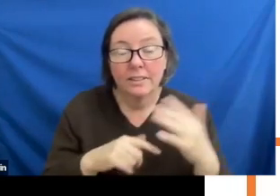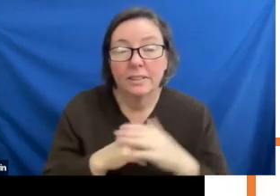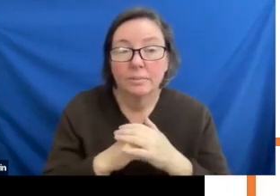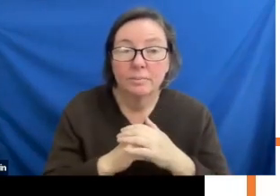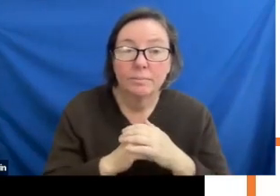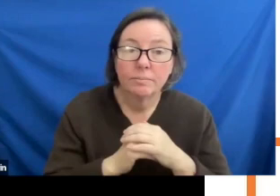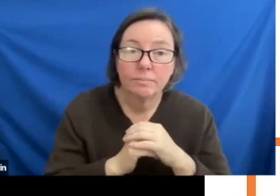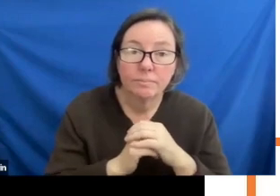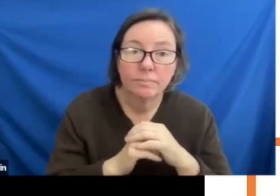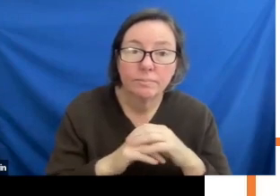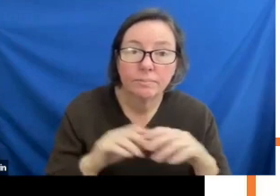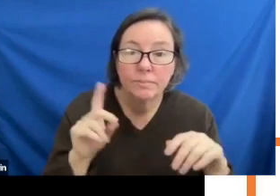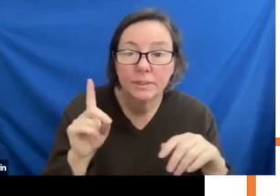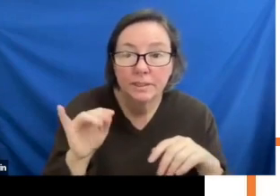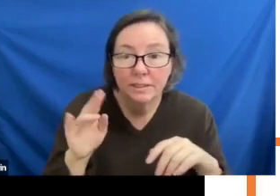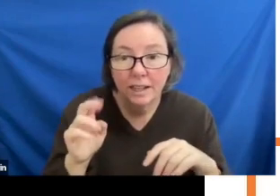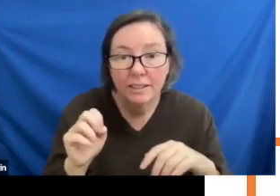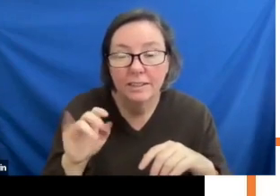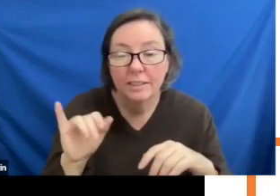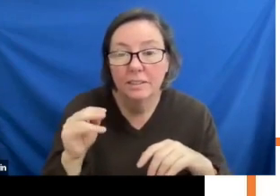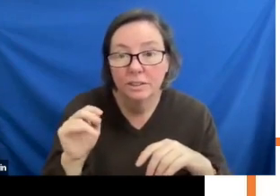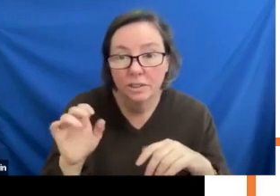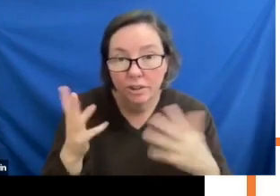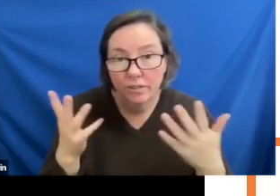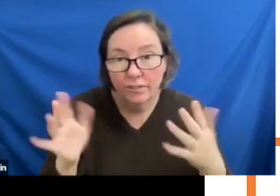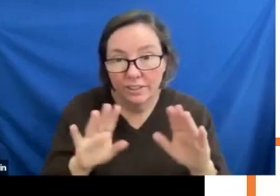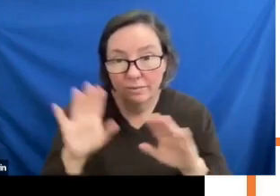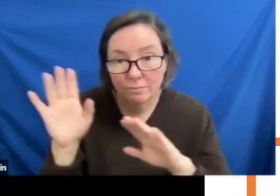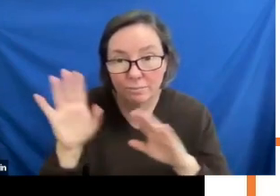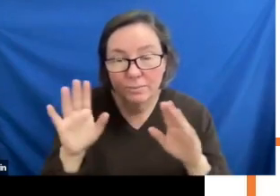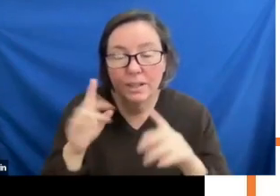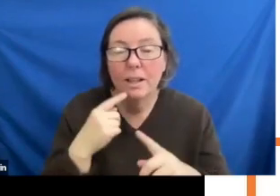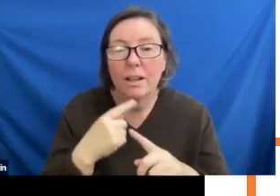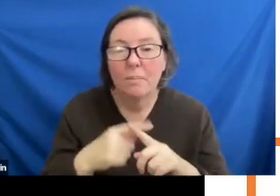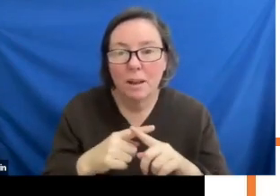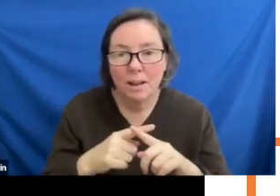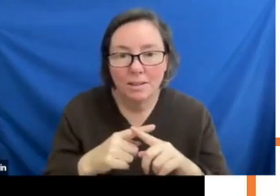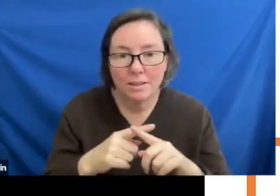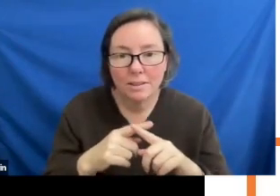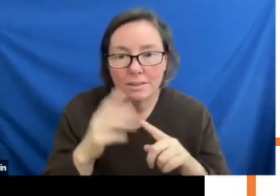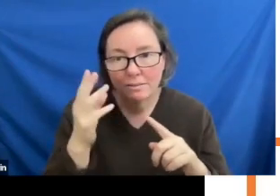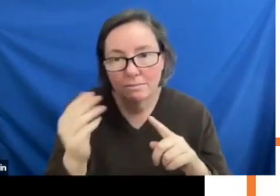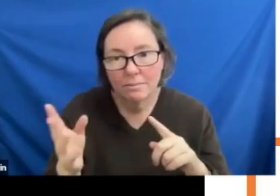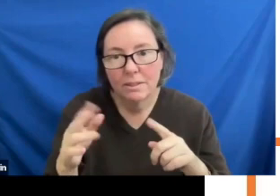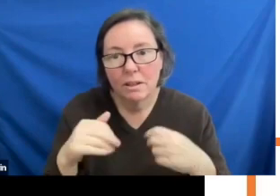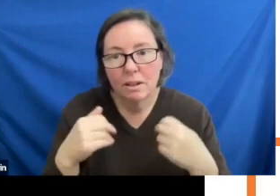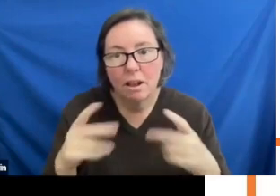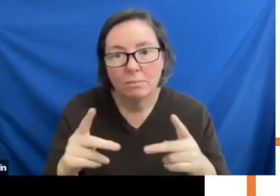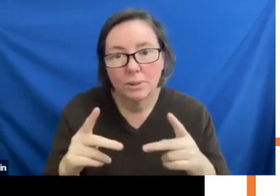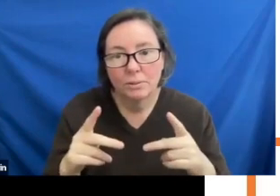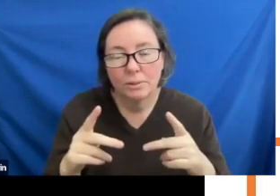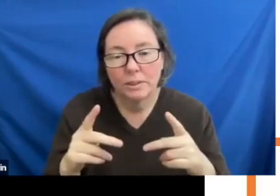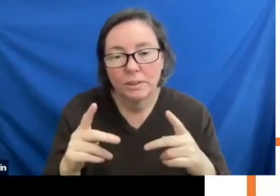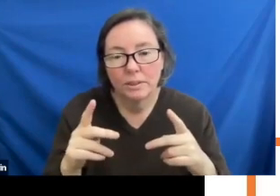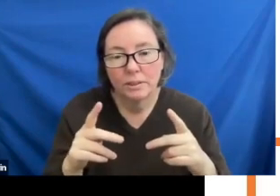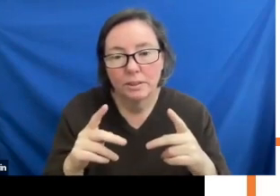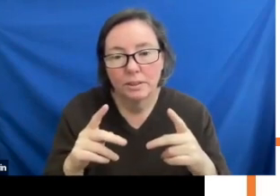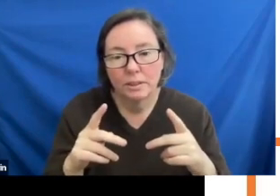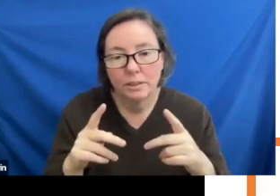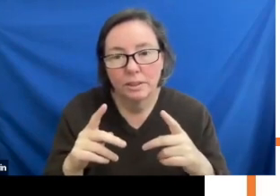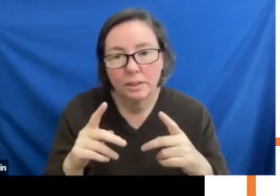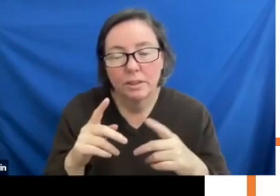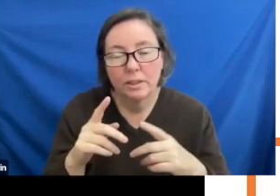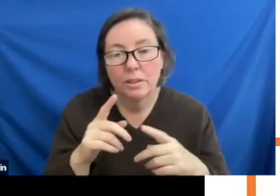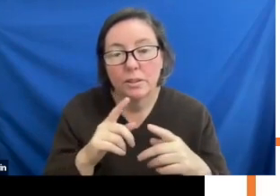and Diane have just raised their hands. I'd also like to extend an opportunity to